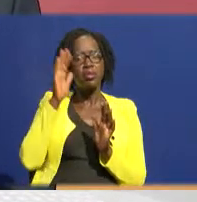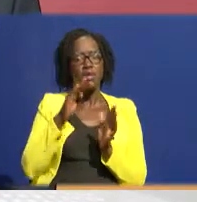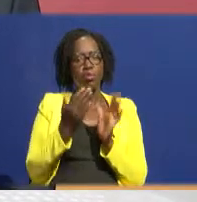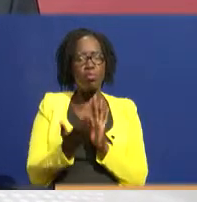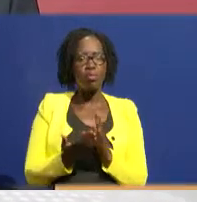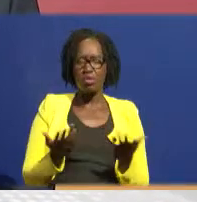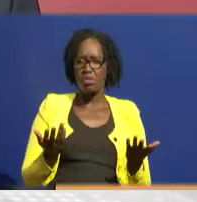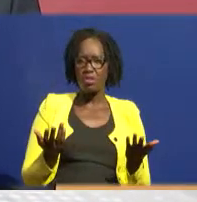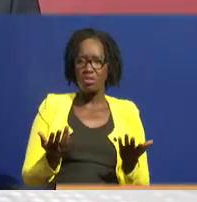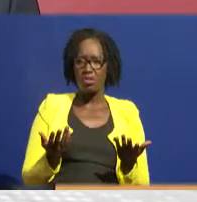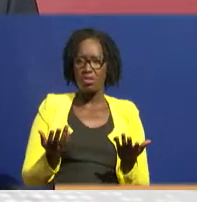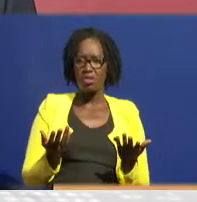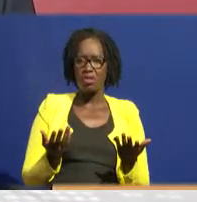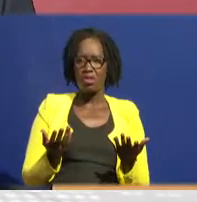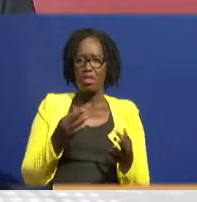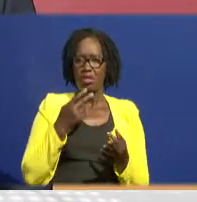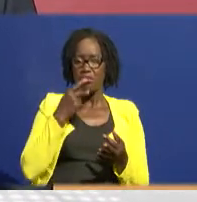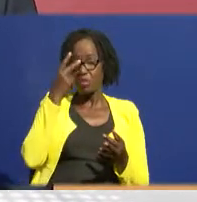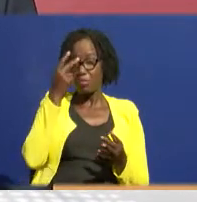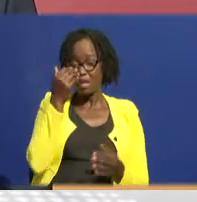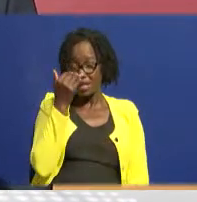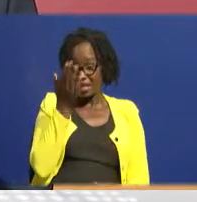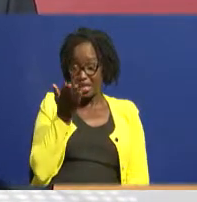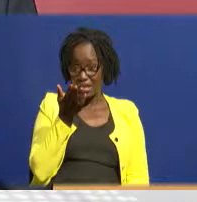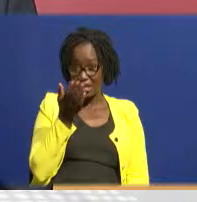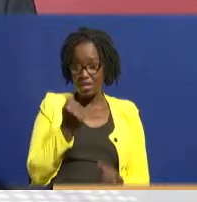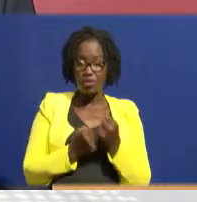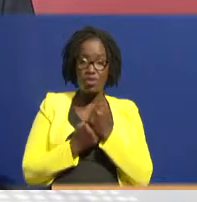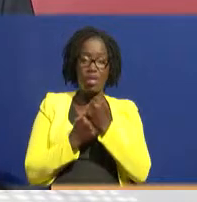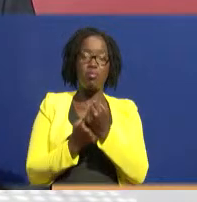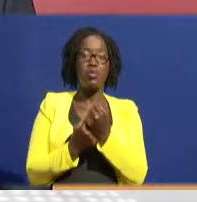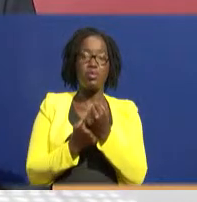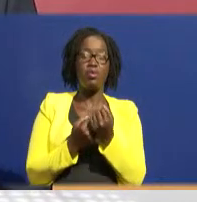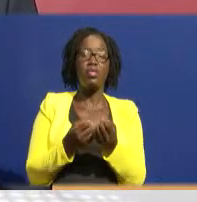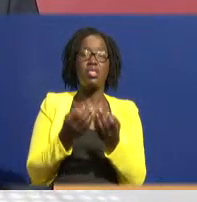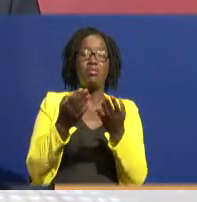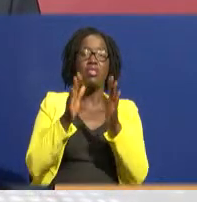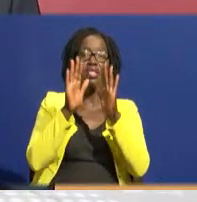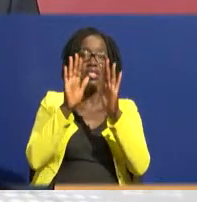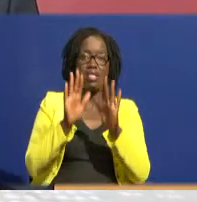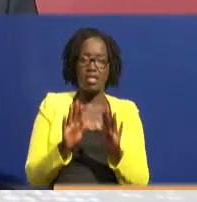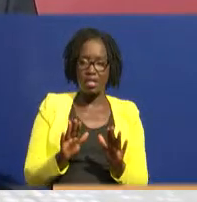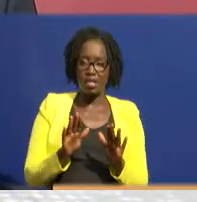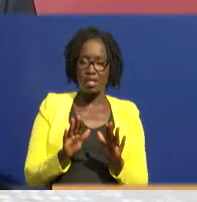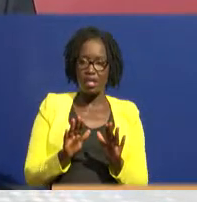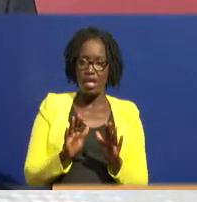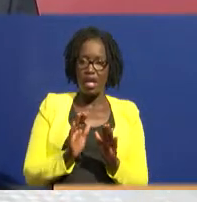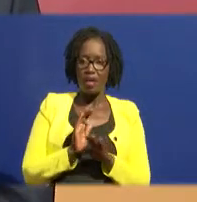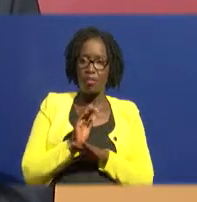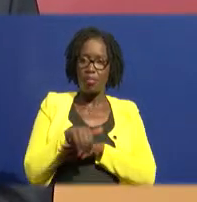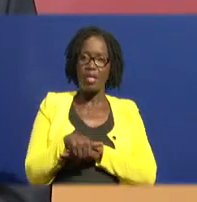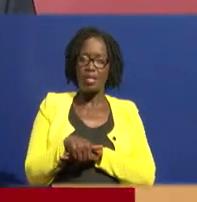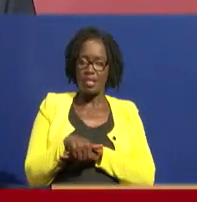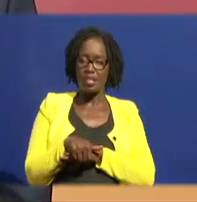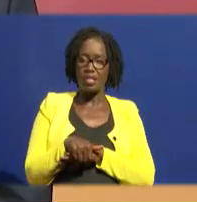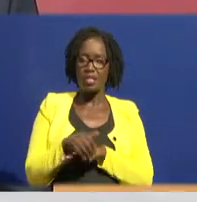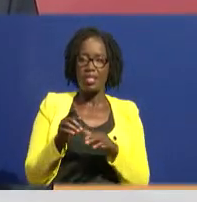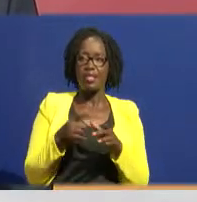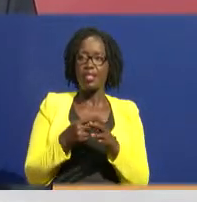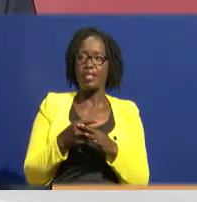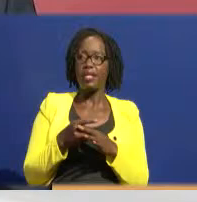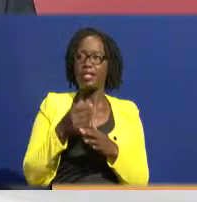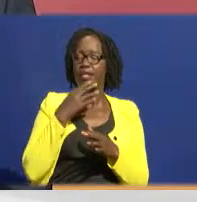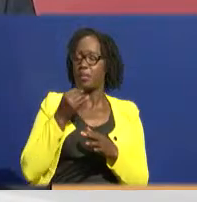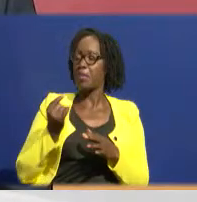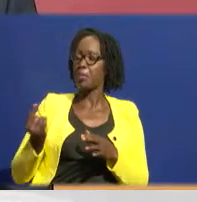approach it. And if the parents are not there to support on giving the necessary pads that they should be using, that's when now they